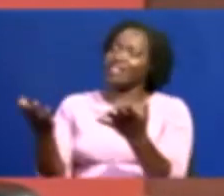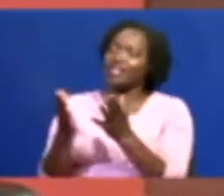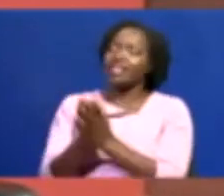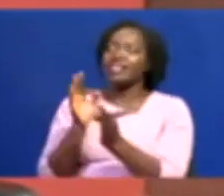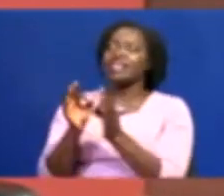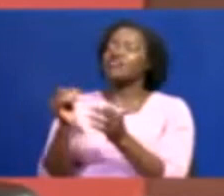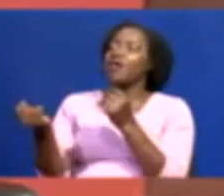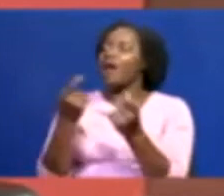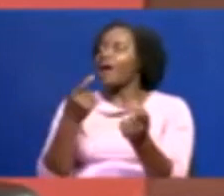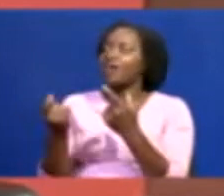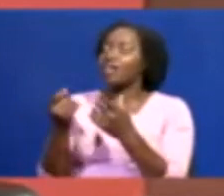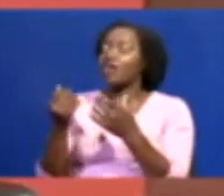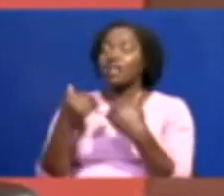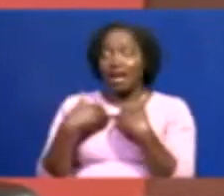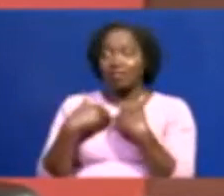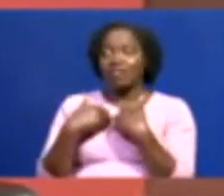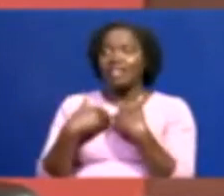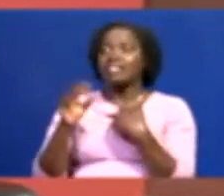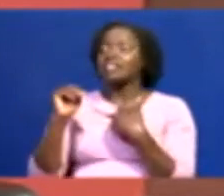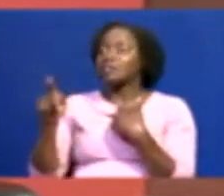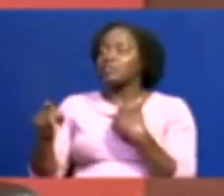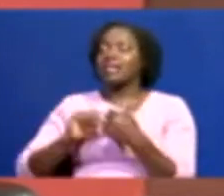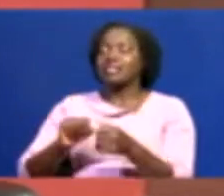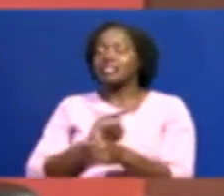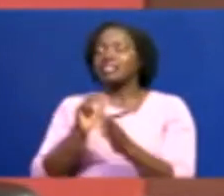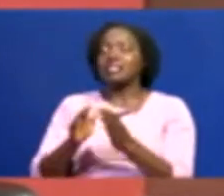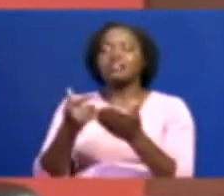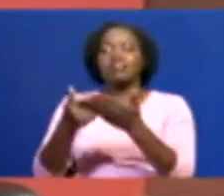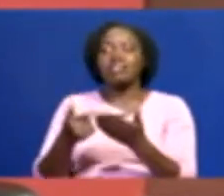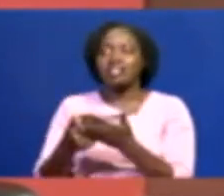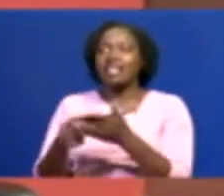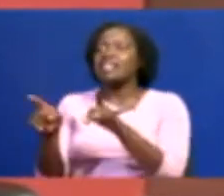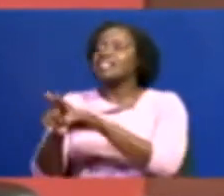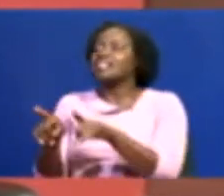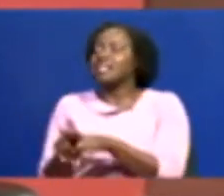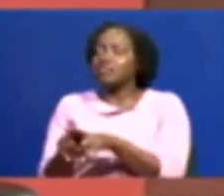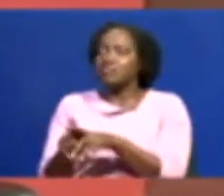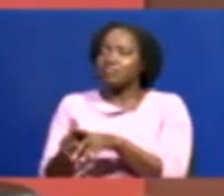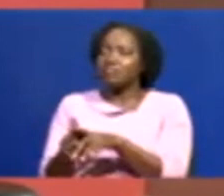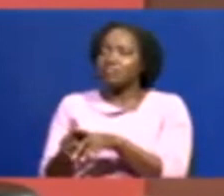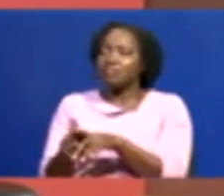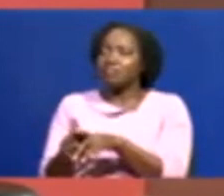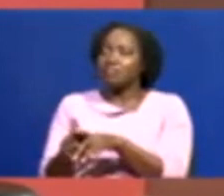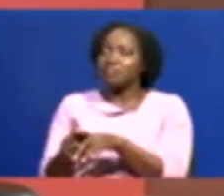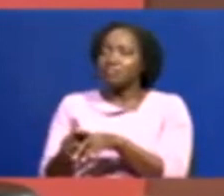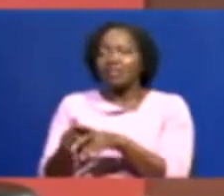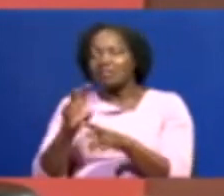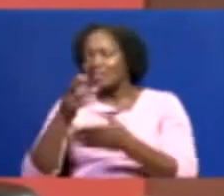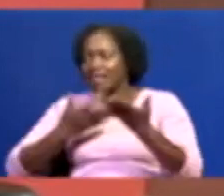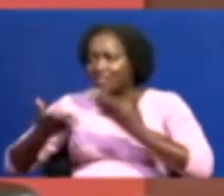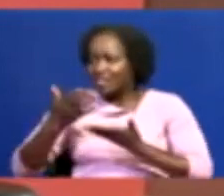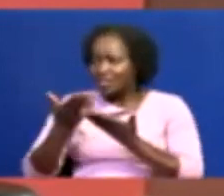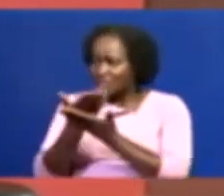only having members of parliament and senators negotiating, members of the same. I have seen it, I've interacted